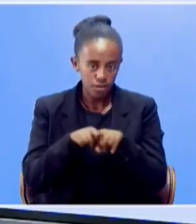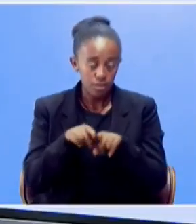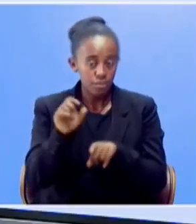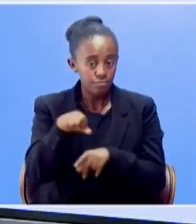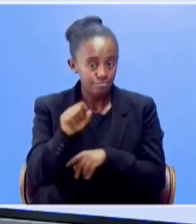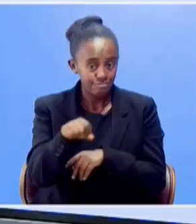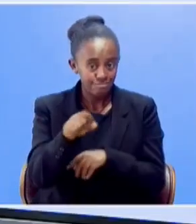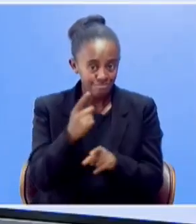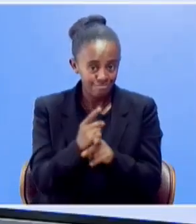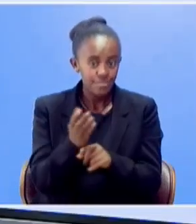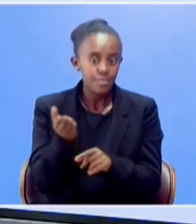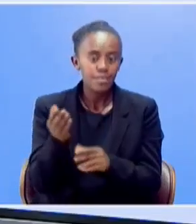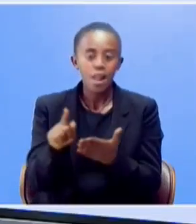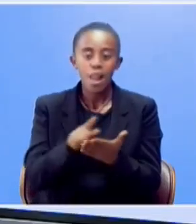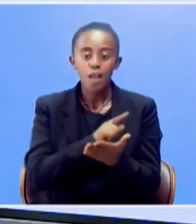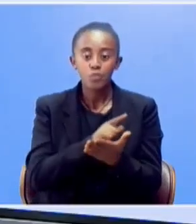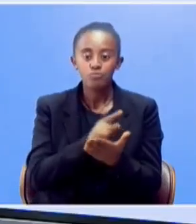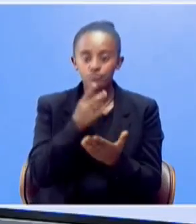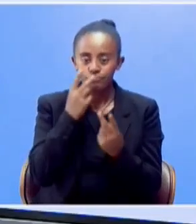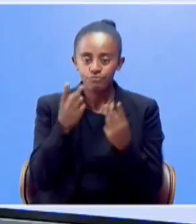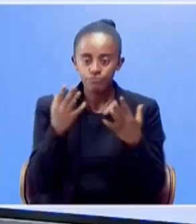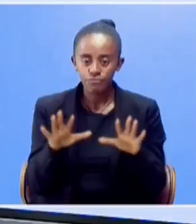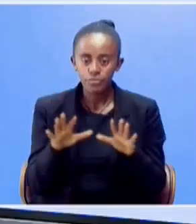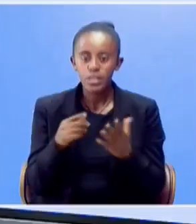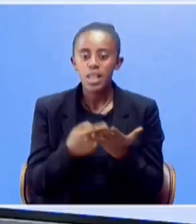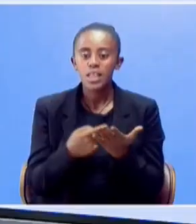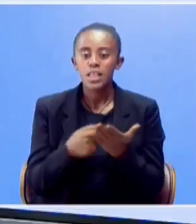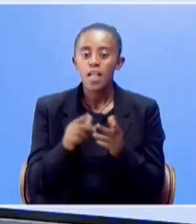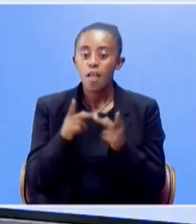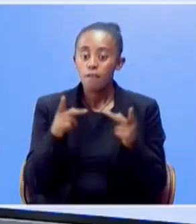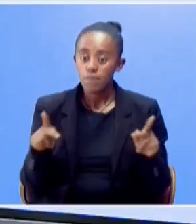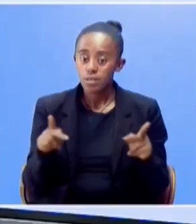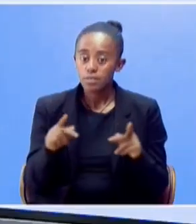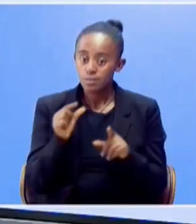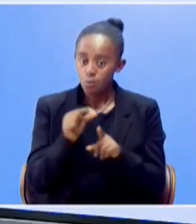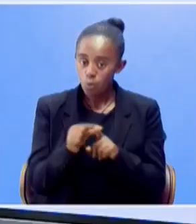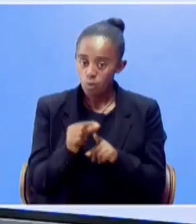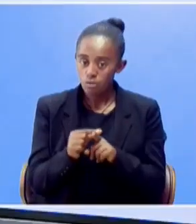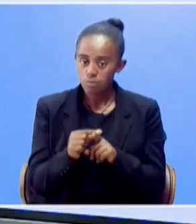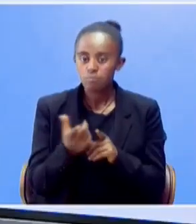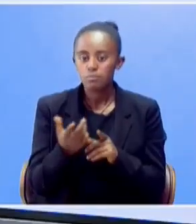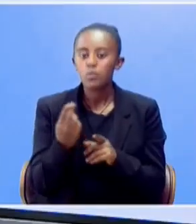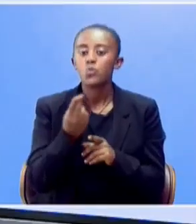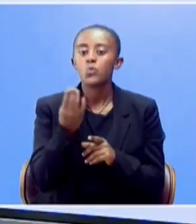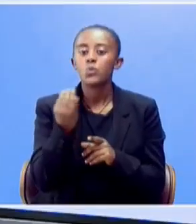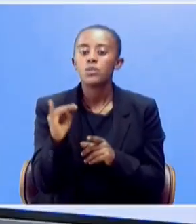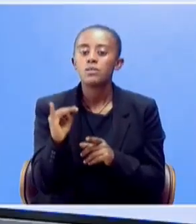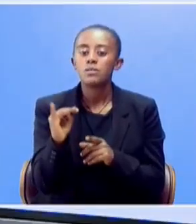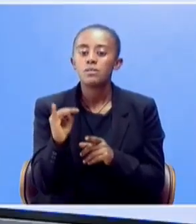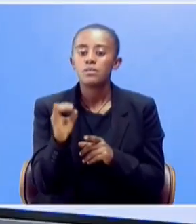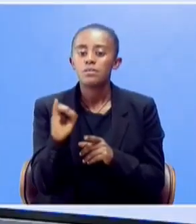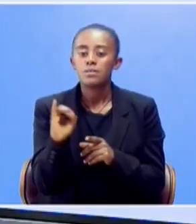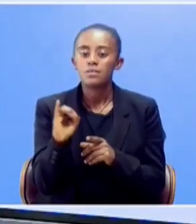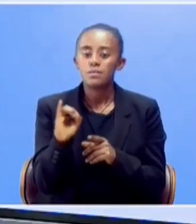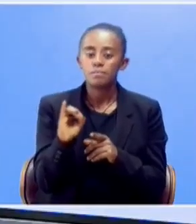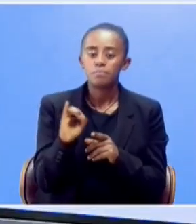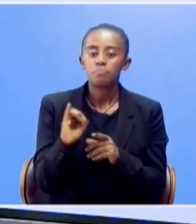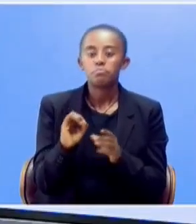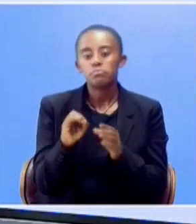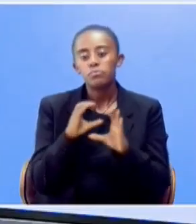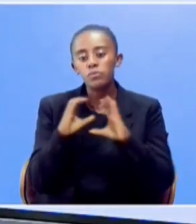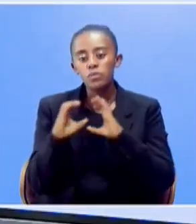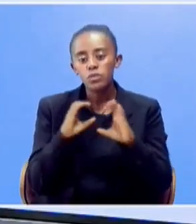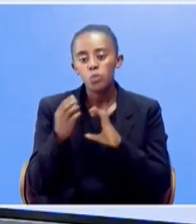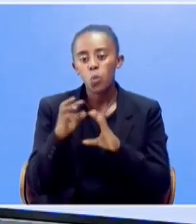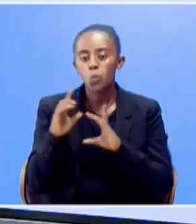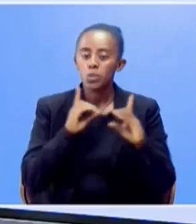Yes? Last week we have seen these phrases and these words using a conversation or a